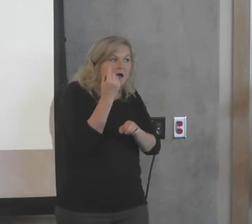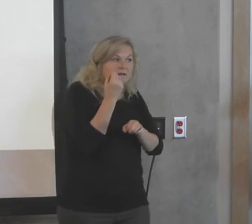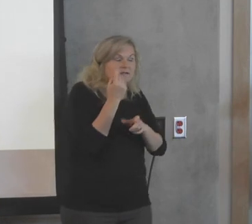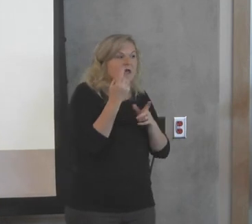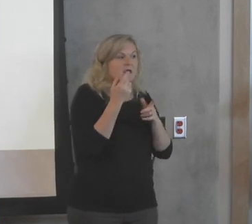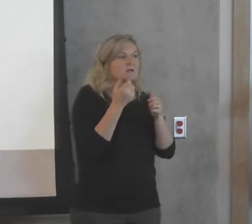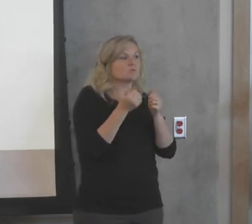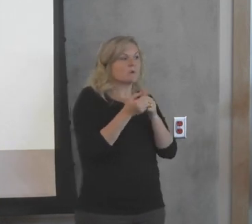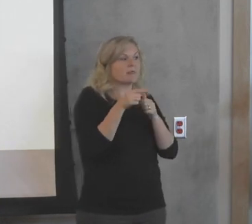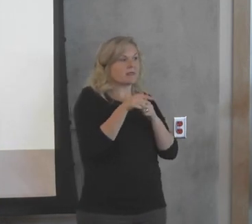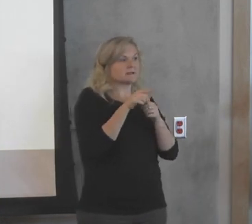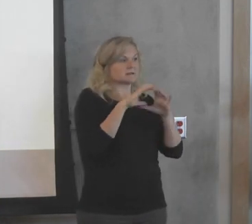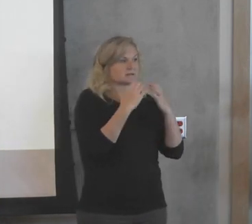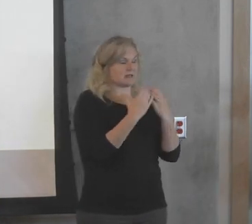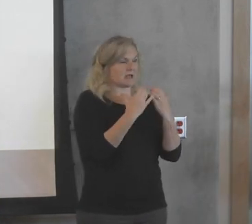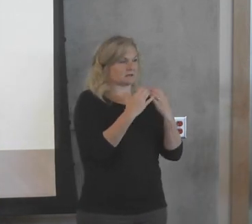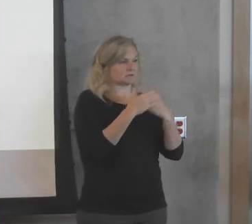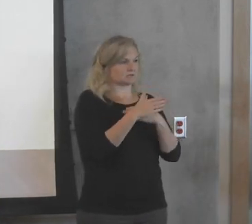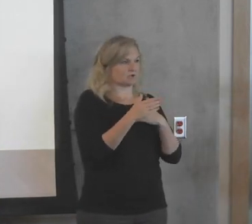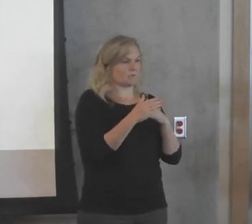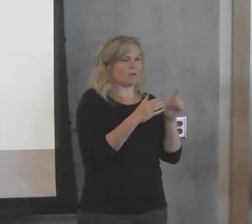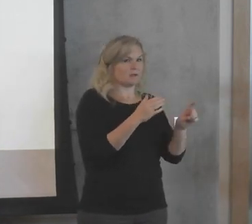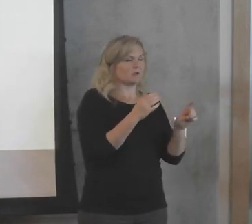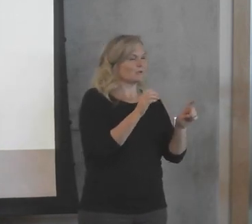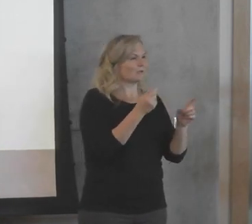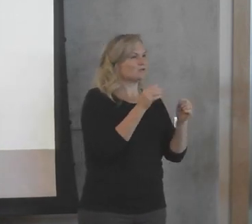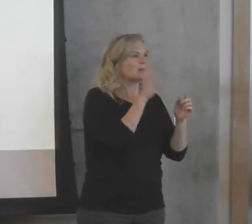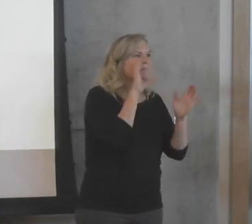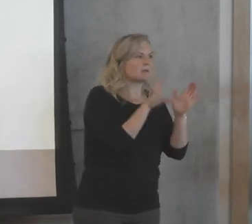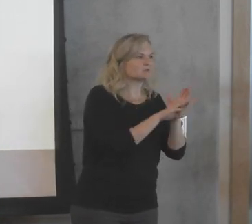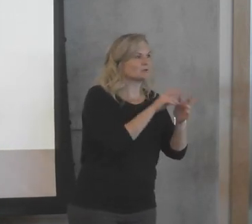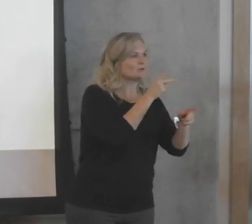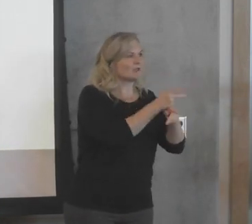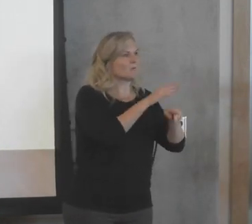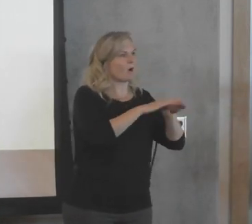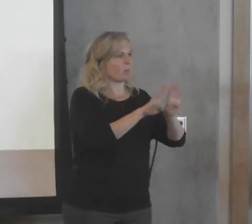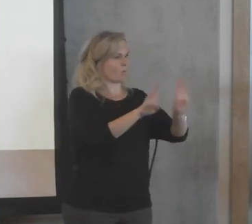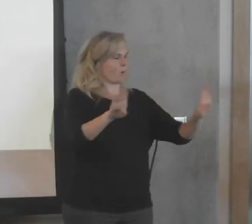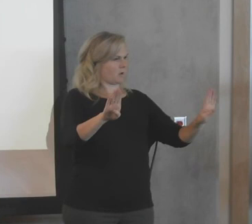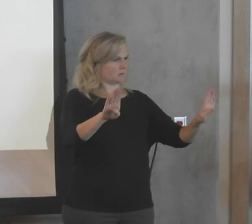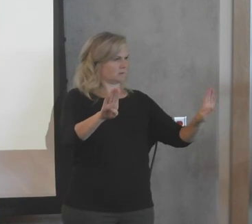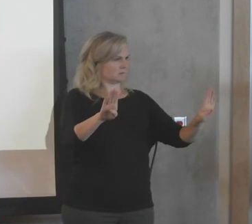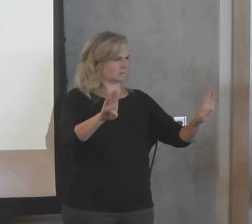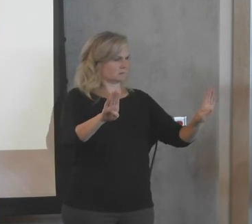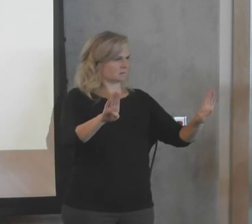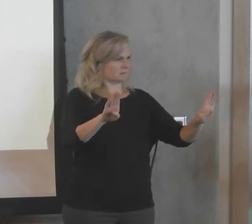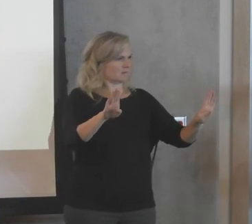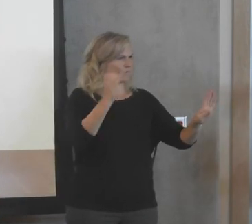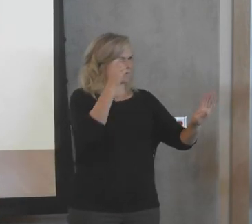picture on the wall, we now have a visual dictionary for all students to access for the entire year.